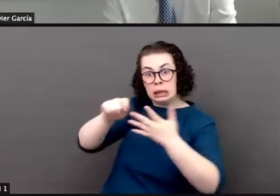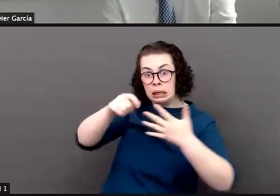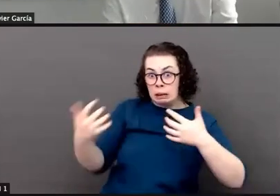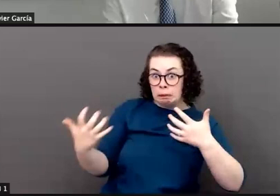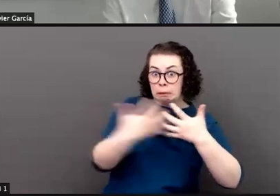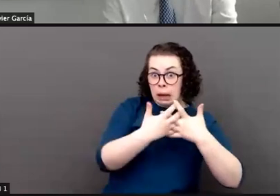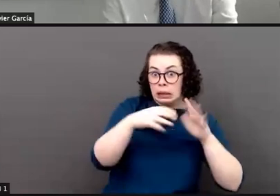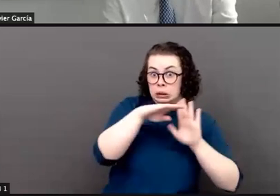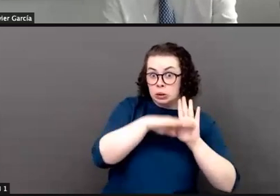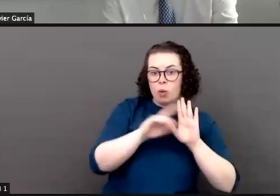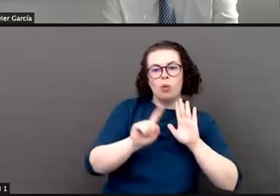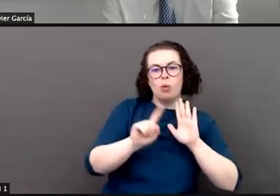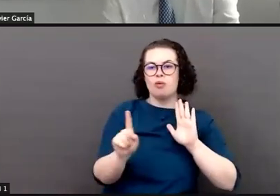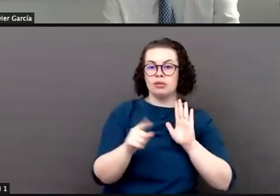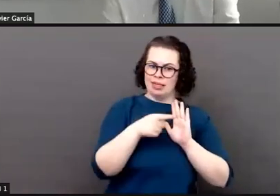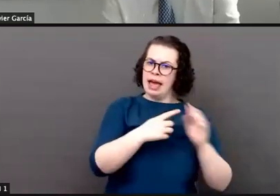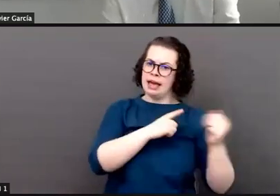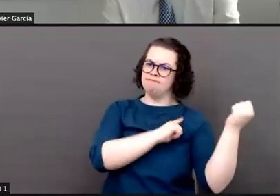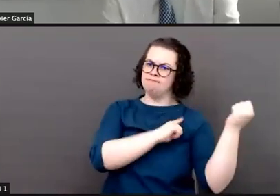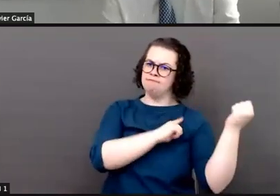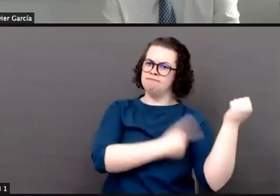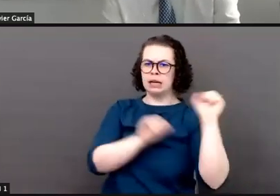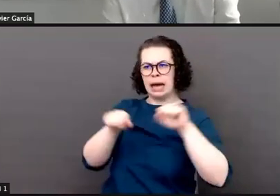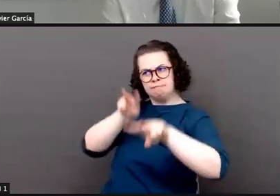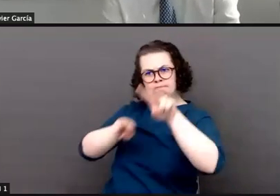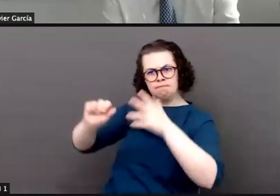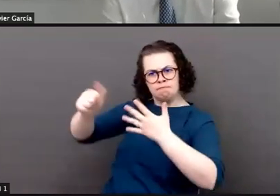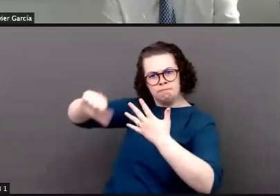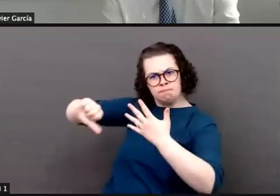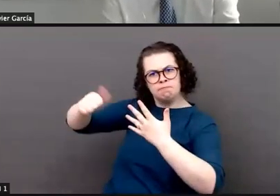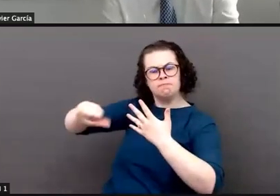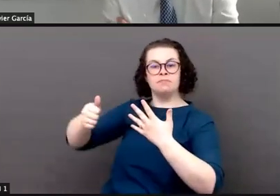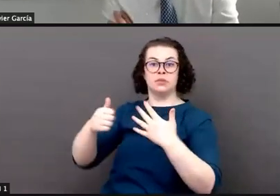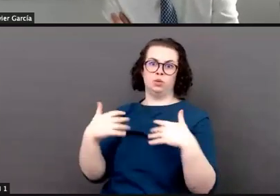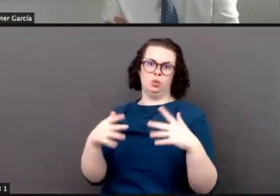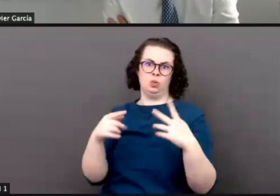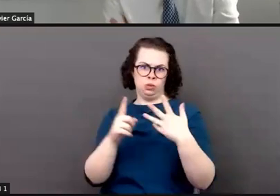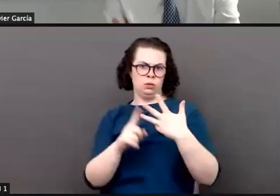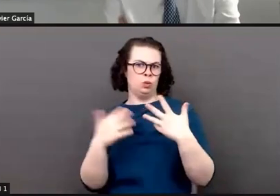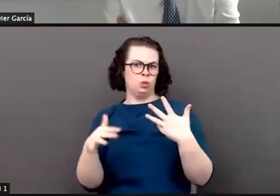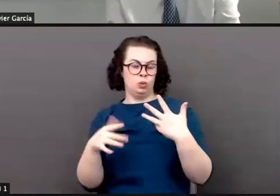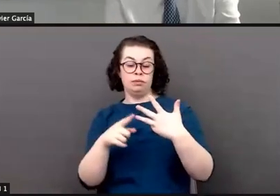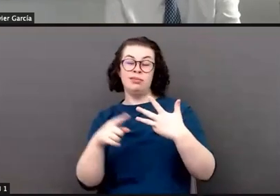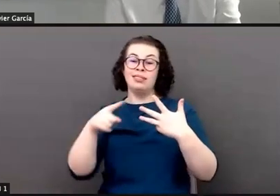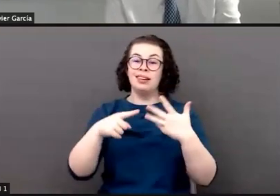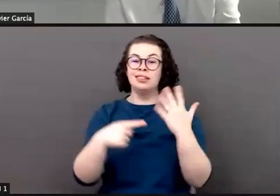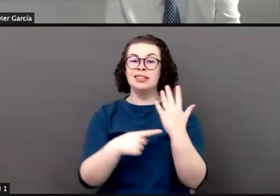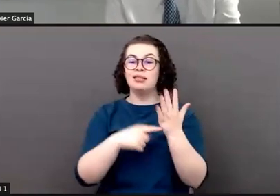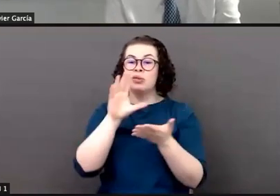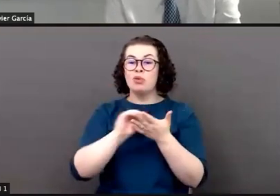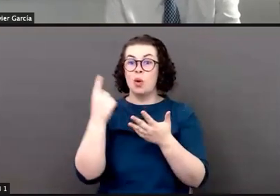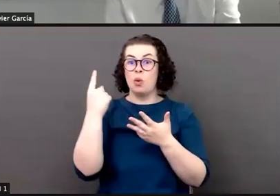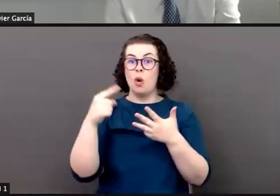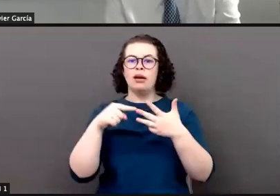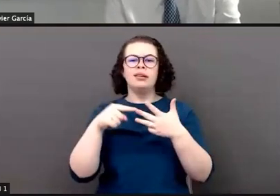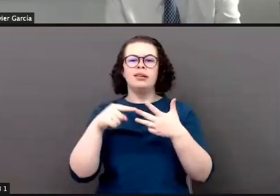works, about the standard. And the technical report 1 has figures, numbers,